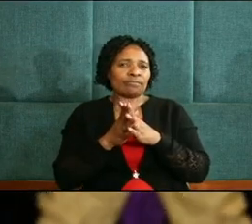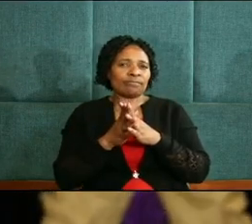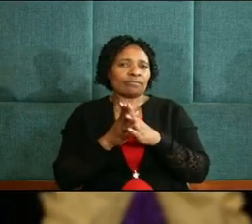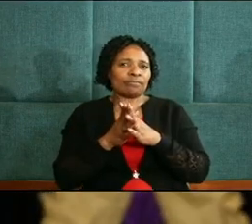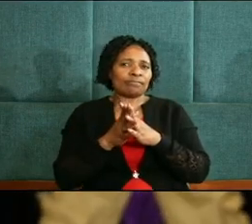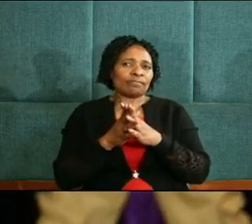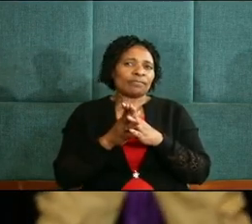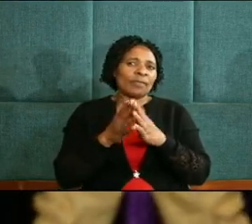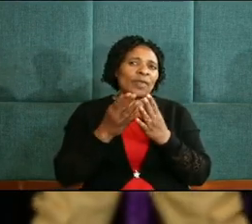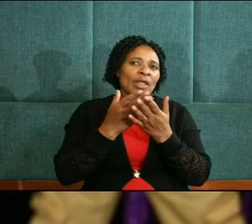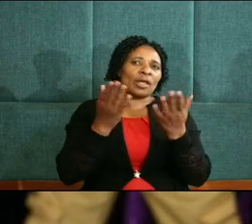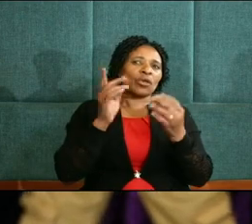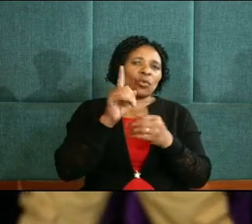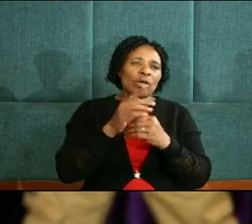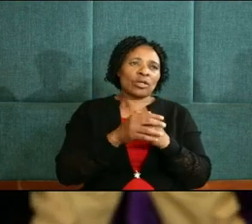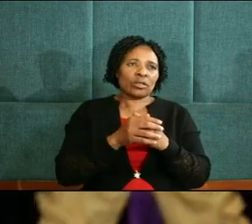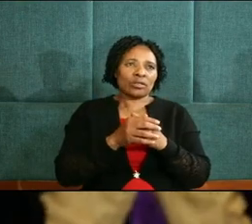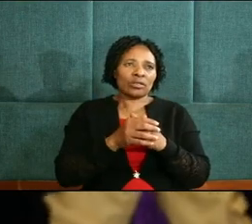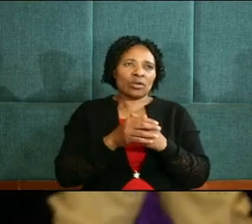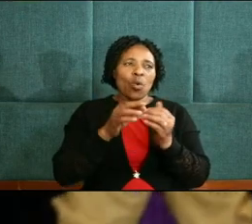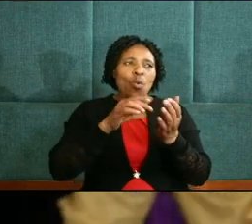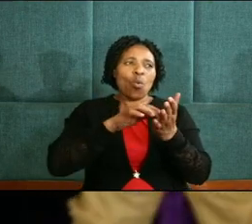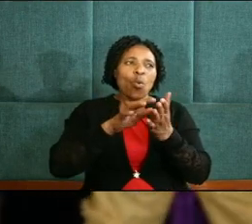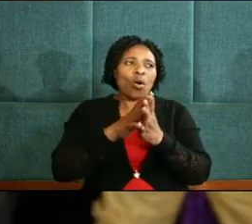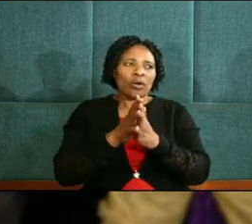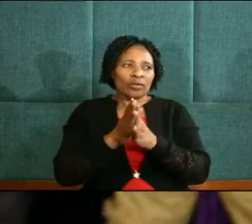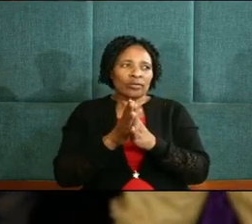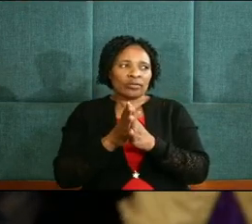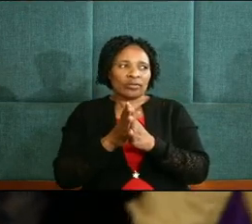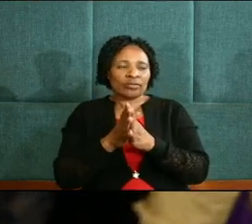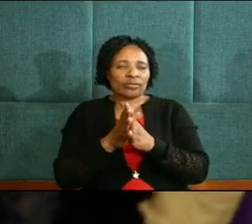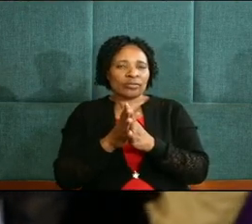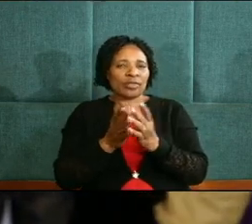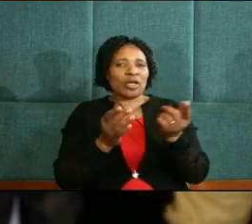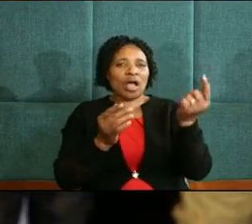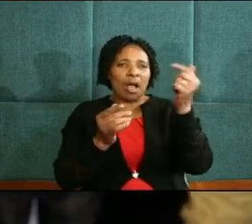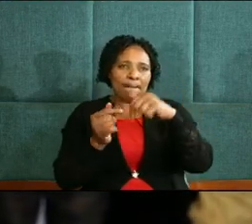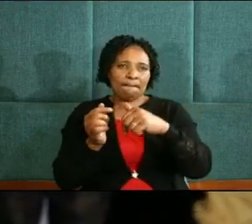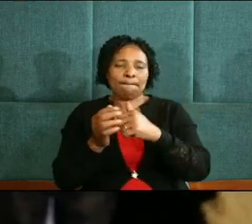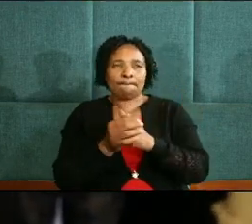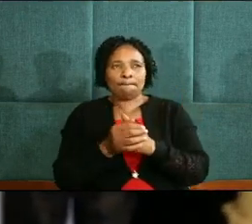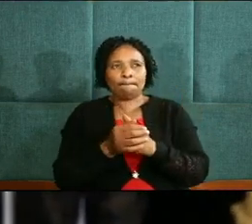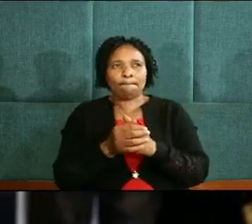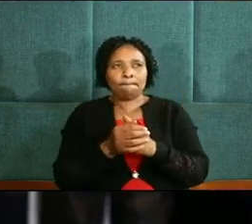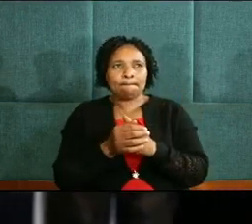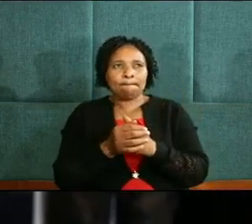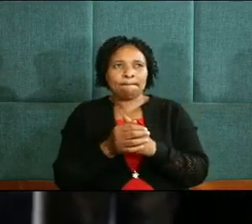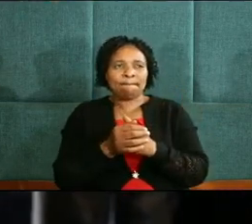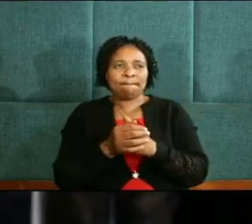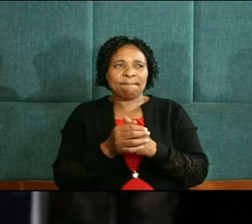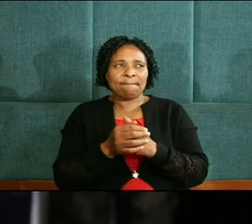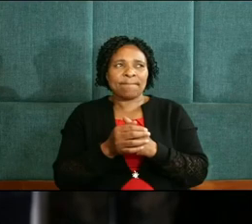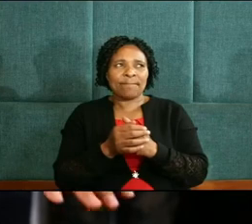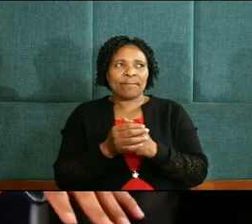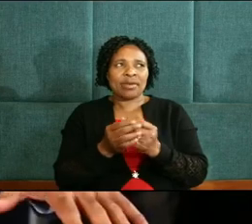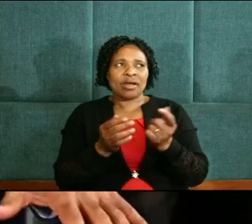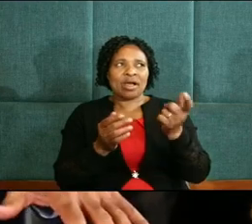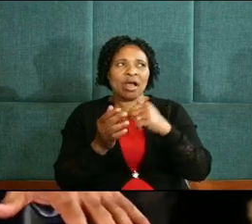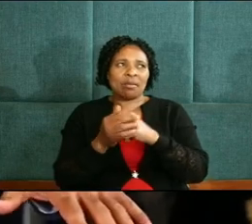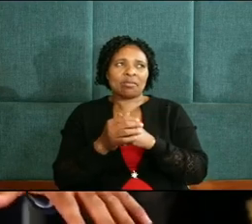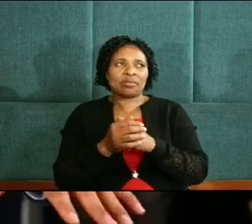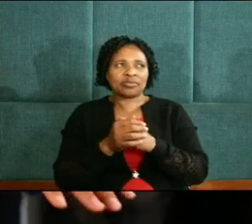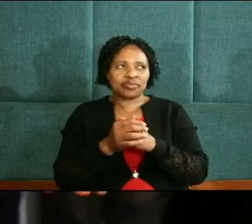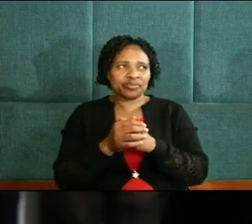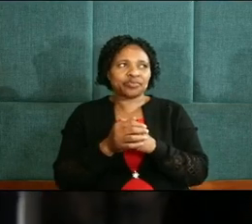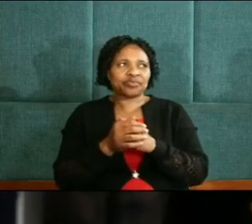Is there another? If you need help to walk up, just grab a friend's hand and say, come with me. I want to secure my soul's salvation